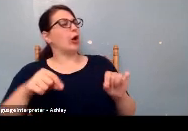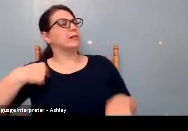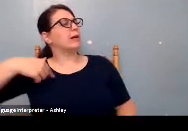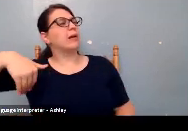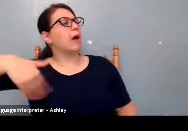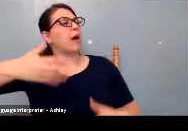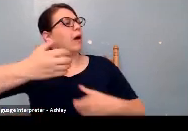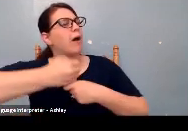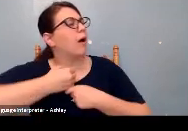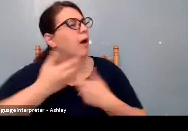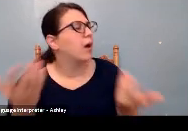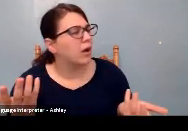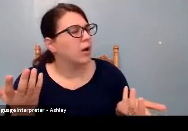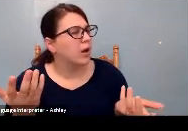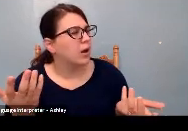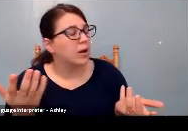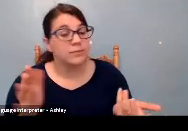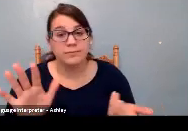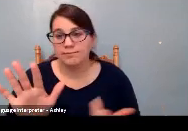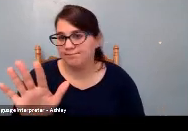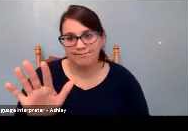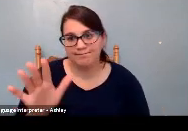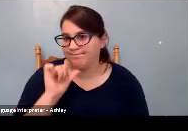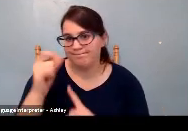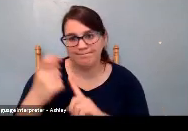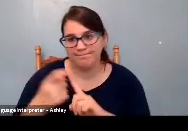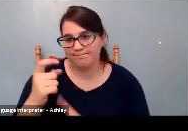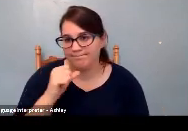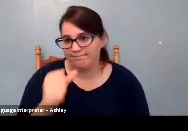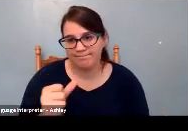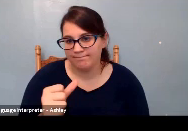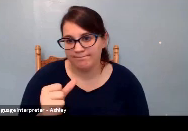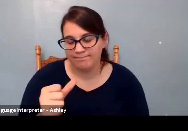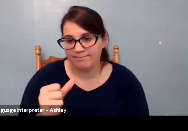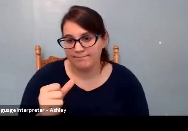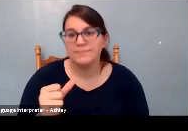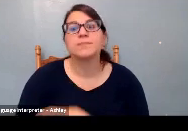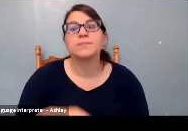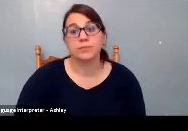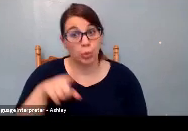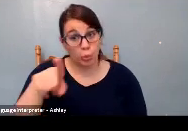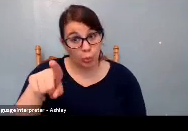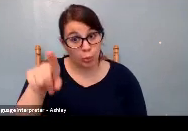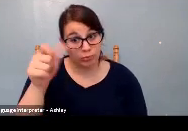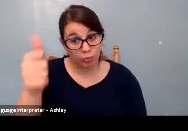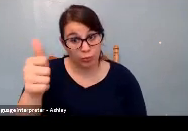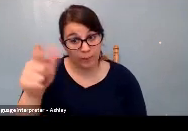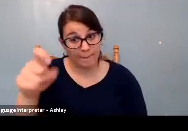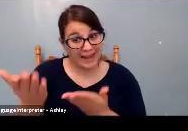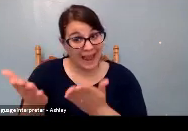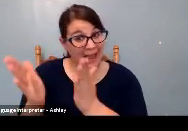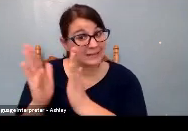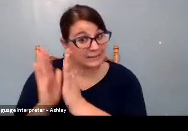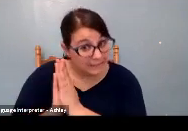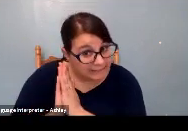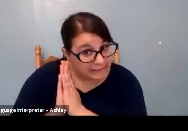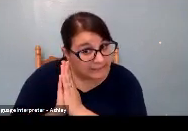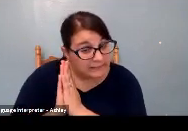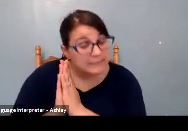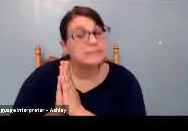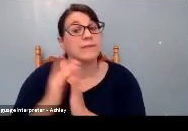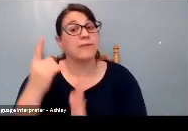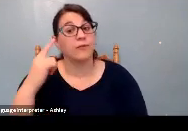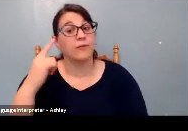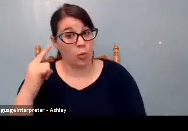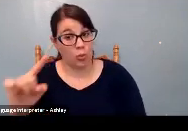stable preloadable debit card. And so that's because they don't come automatic. It is something that you do have to elect to receive.